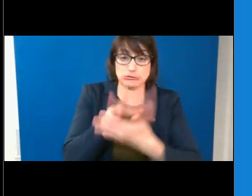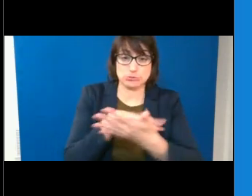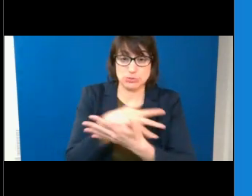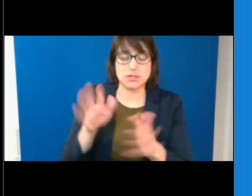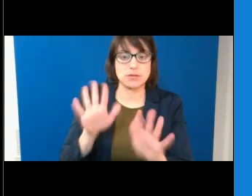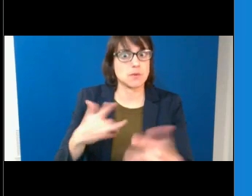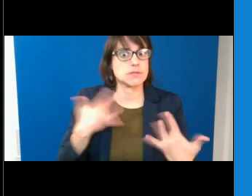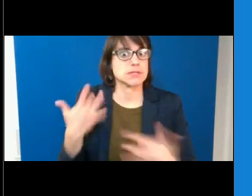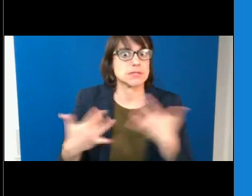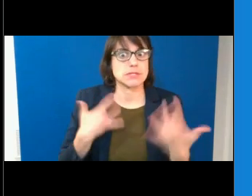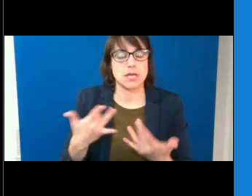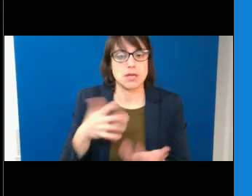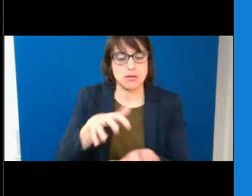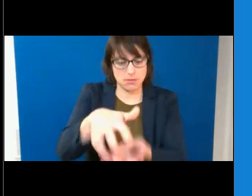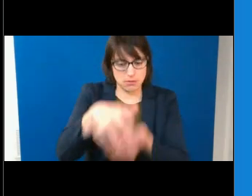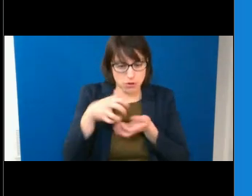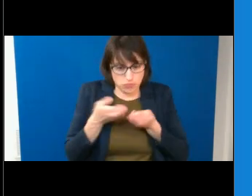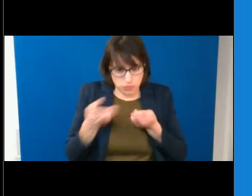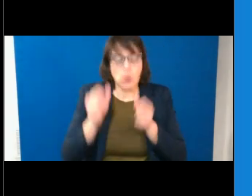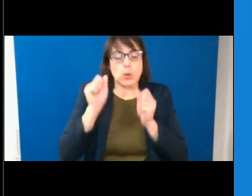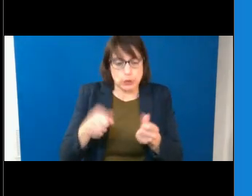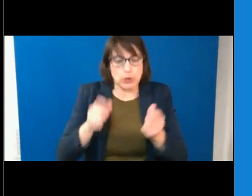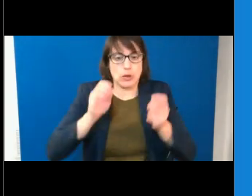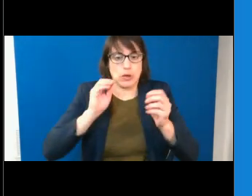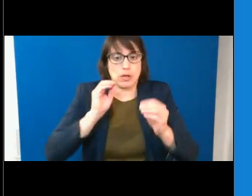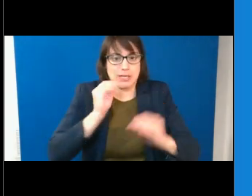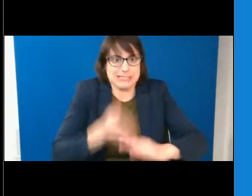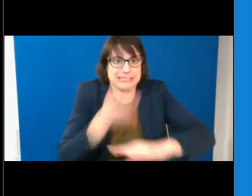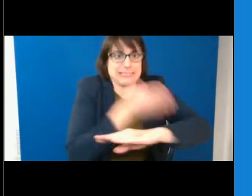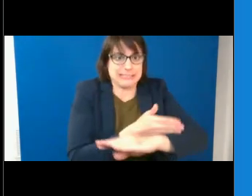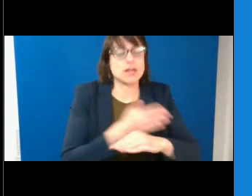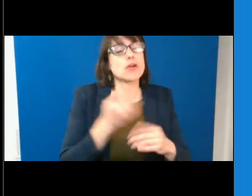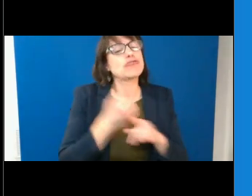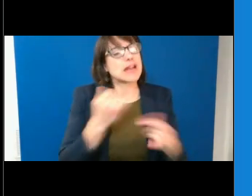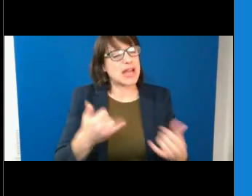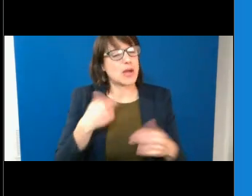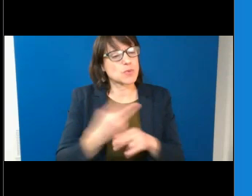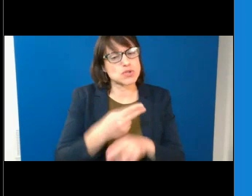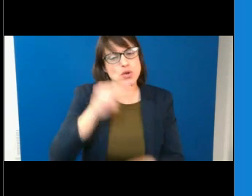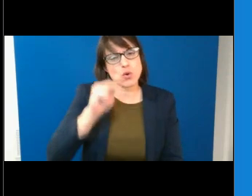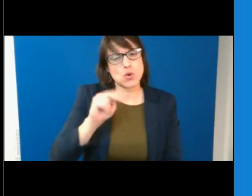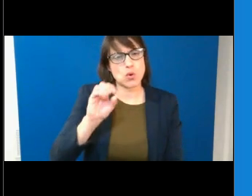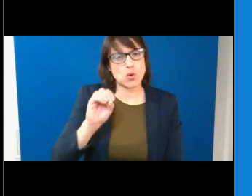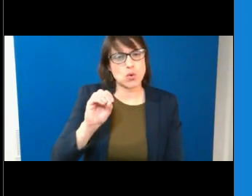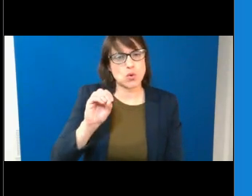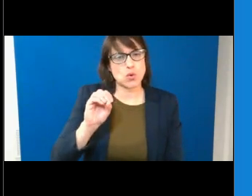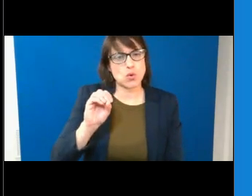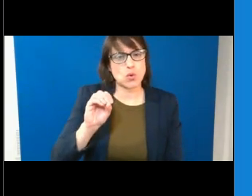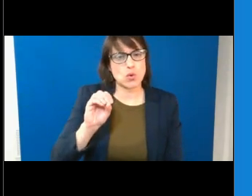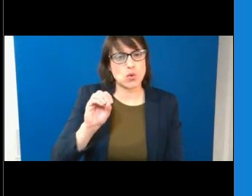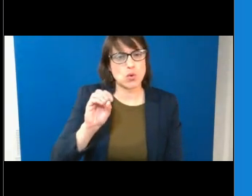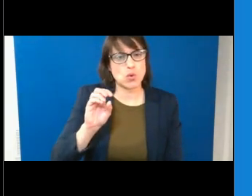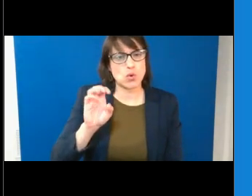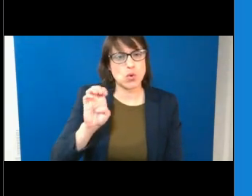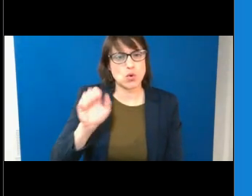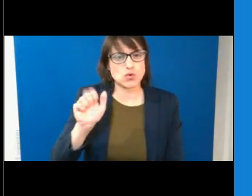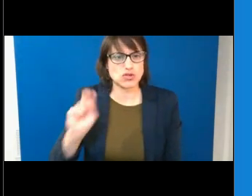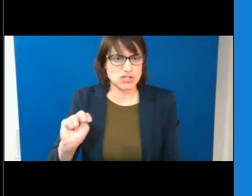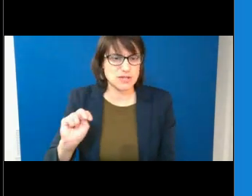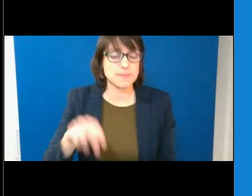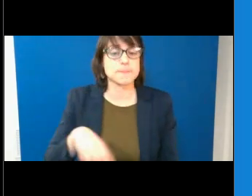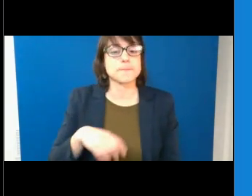to revamp it. Right now I'm using Notion, which I don't know if anyone in here has learned about that, which has been a